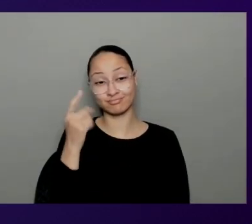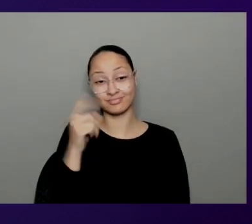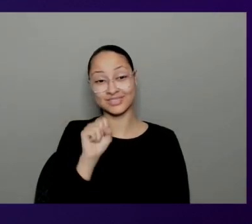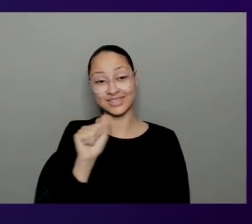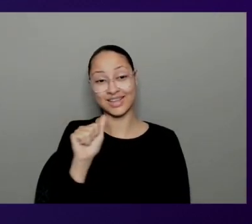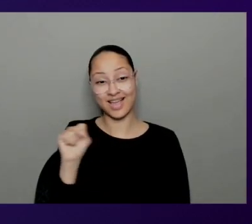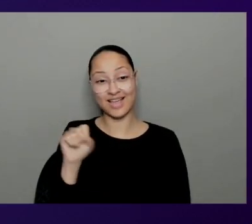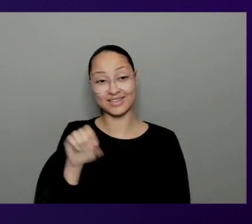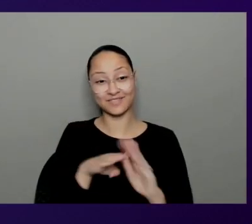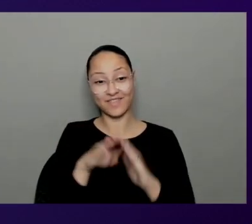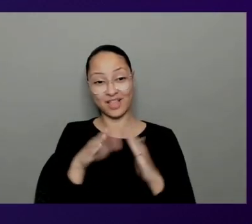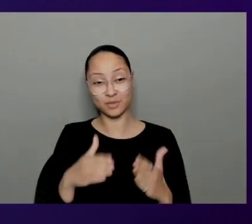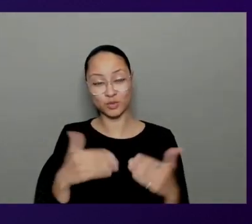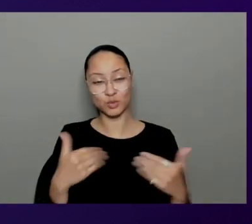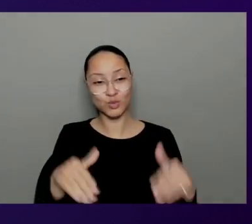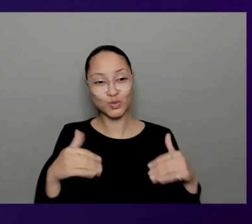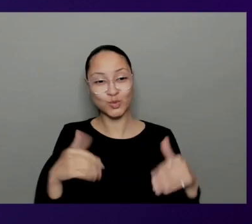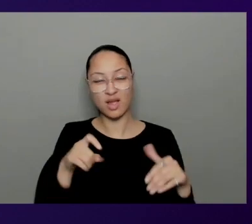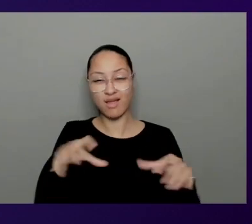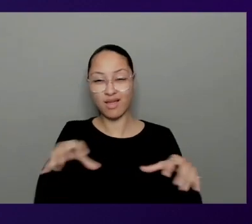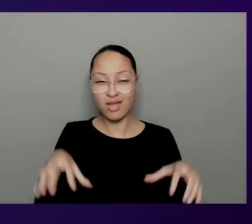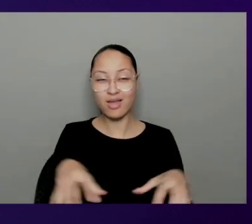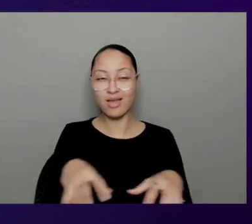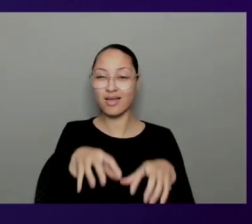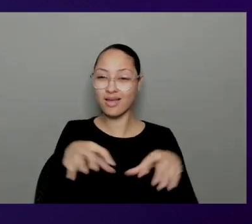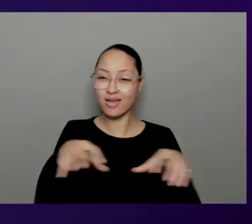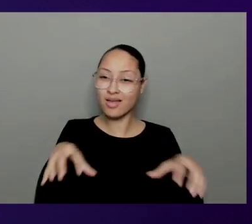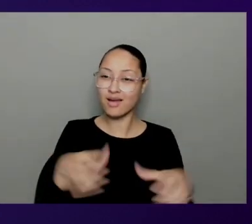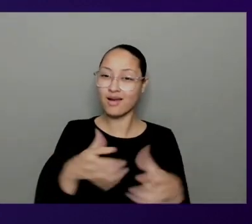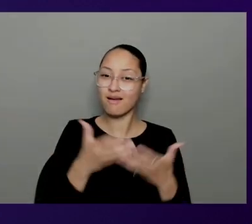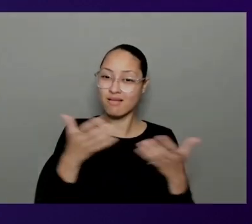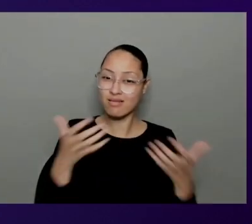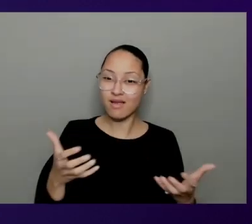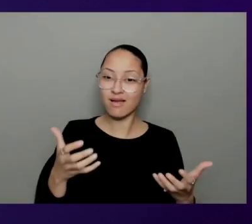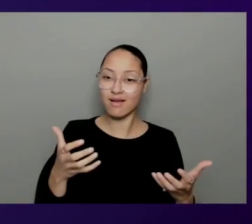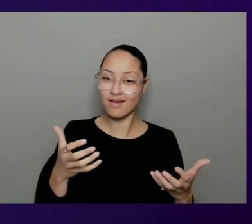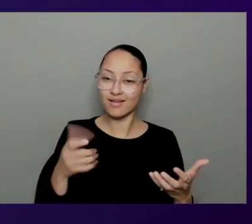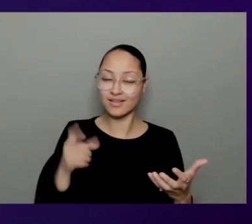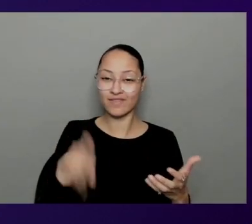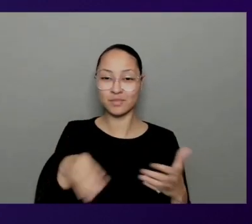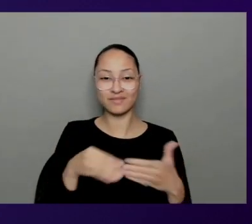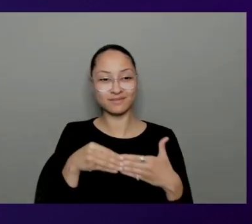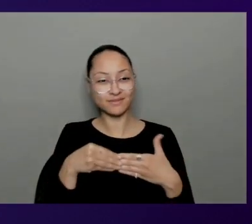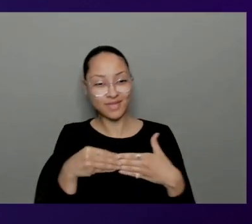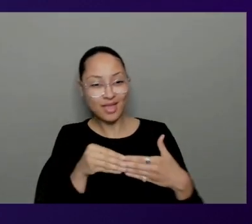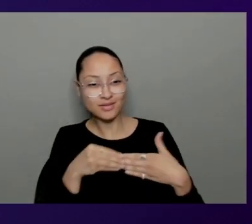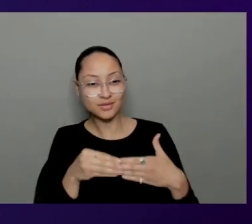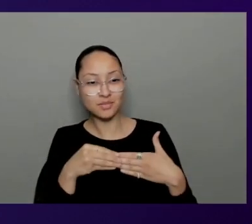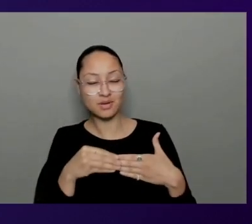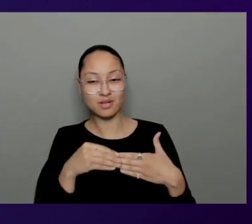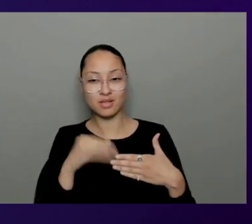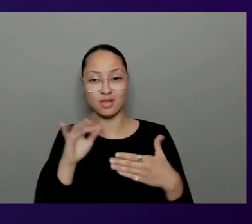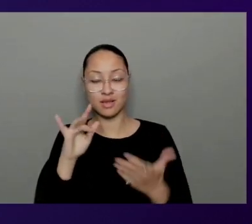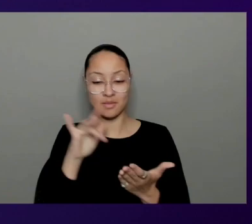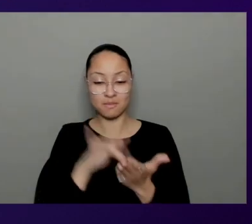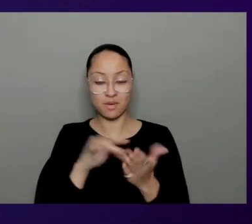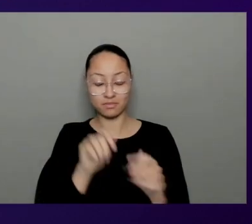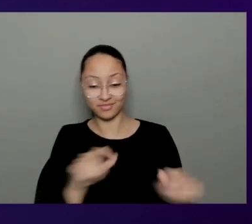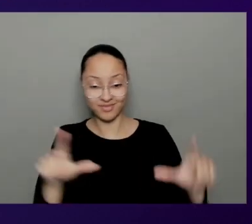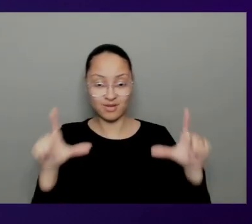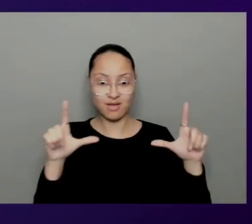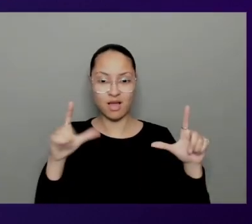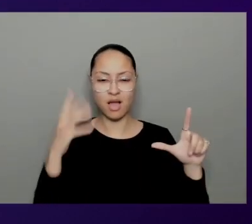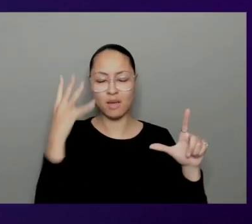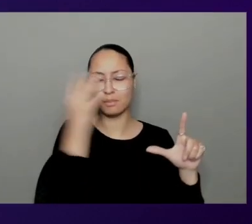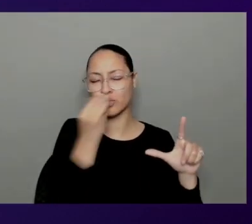lot. You have to be agile. You have to deliver this beautiful looking landing page. You have to make sure that your application is production